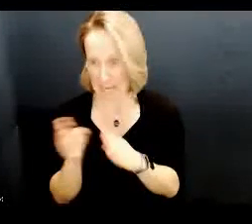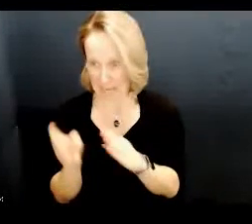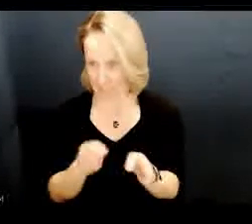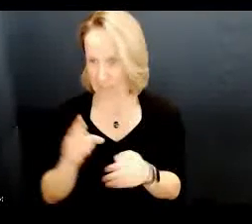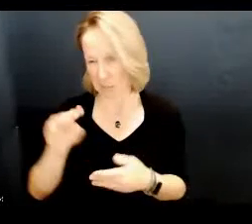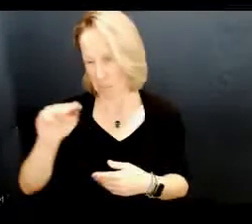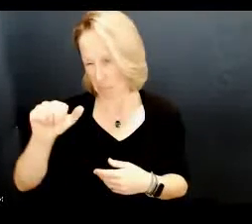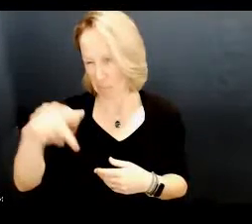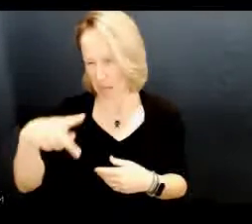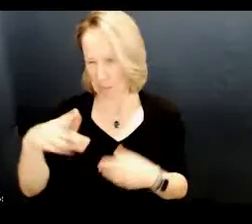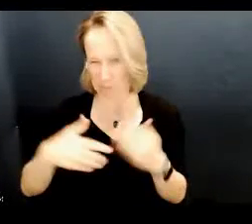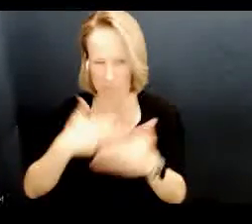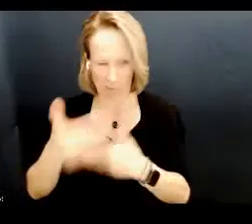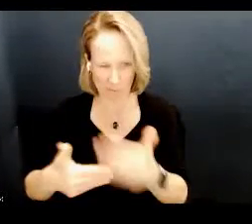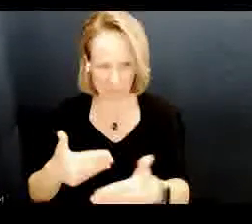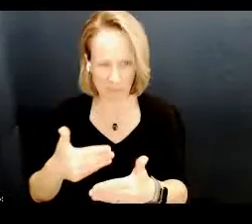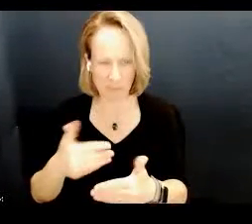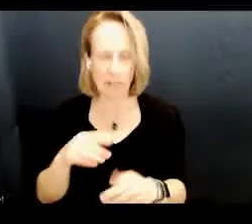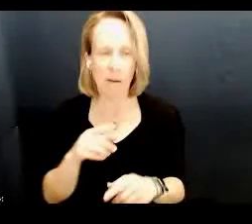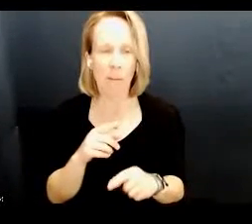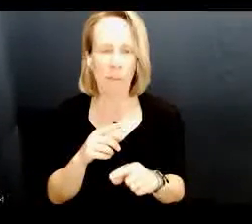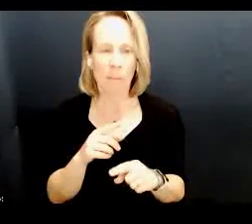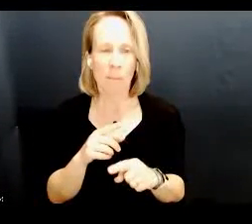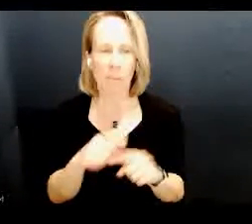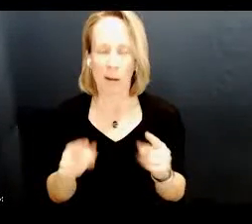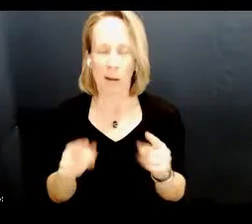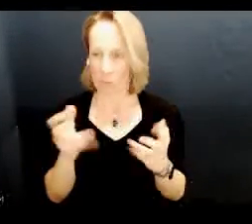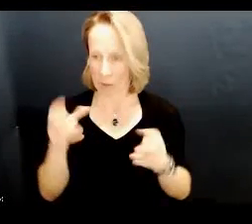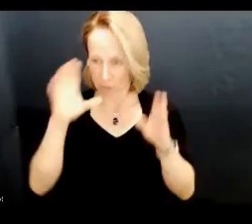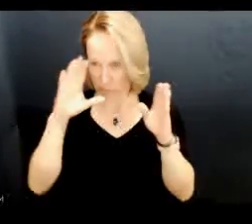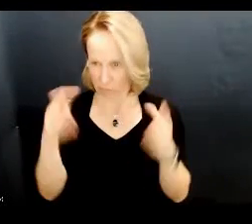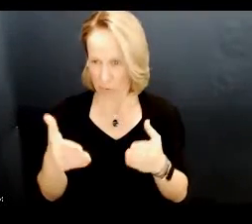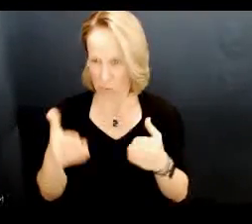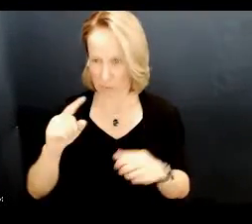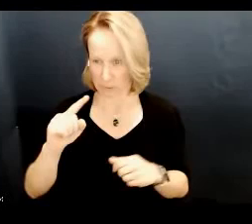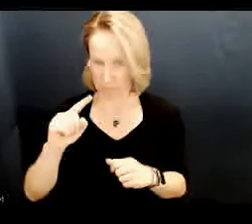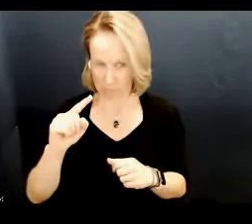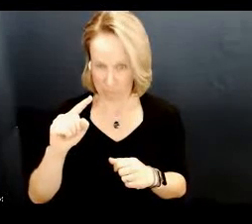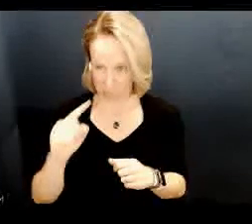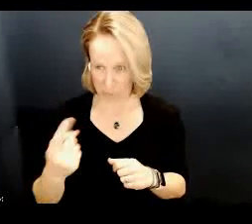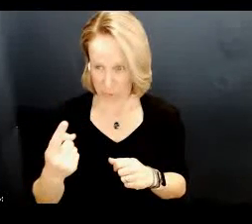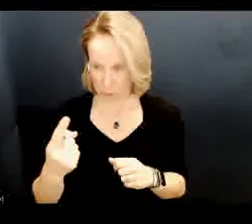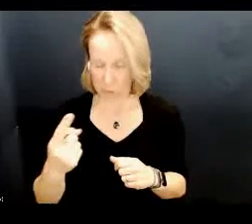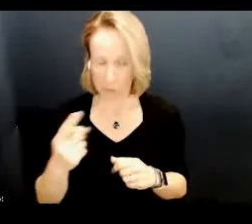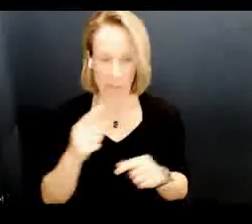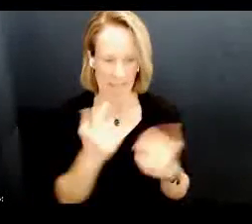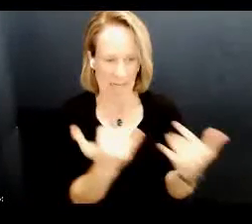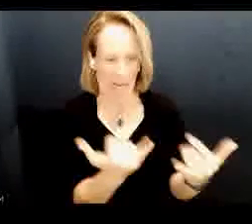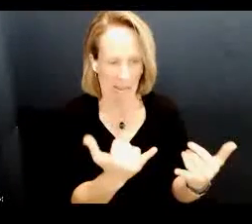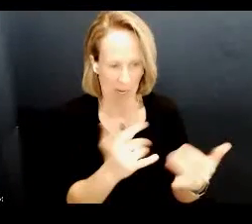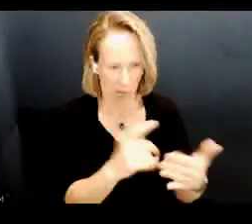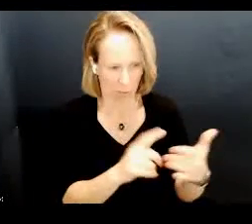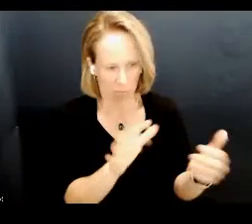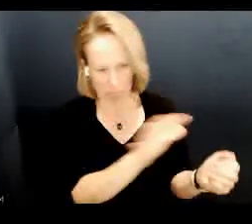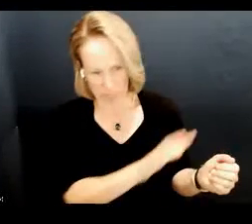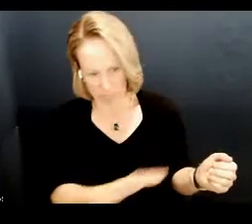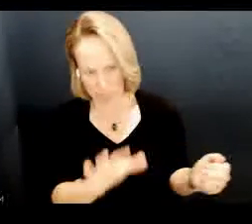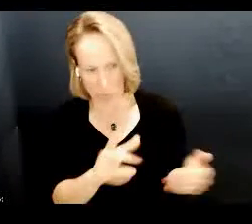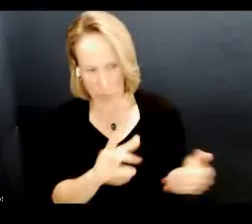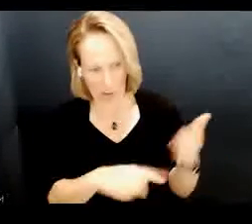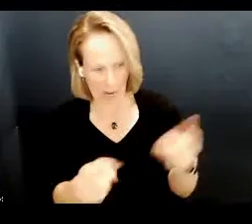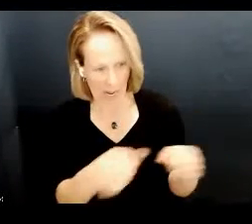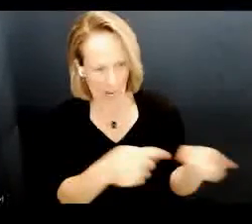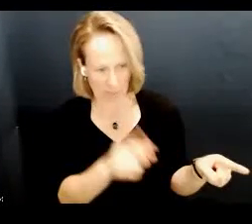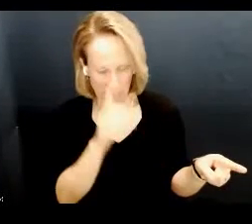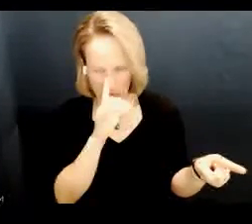want to focus first on what it currently looks like, right? So some